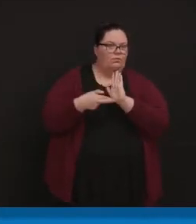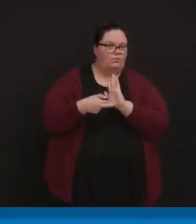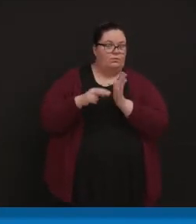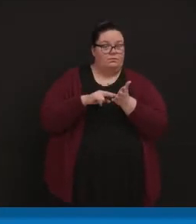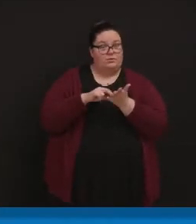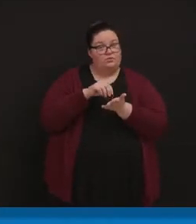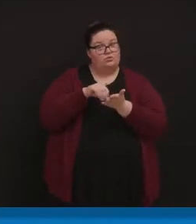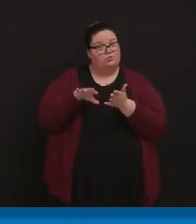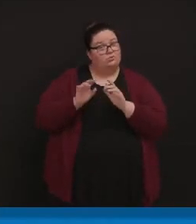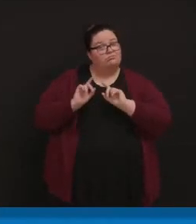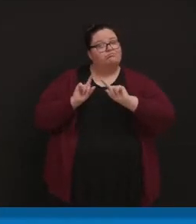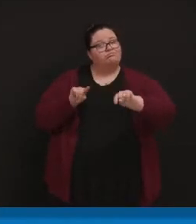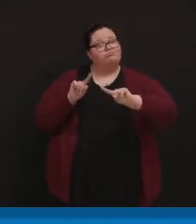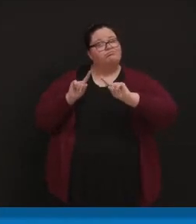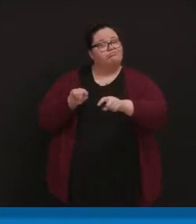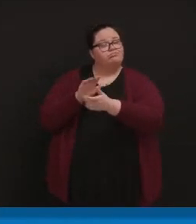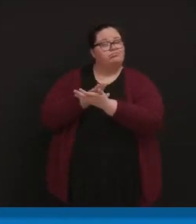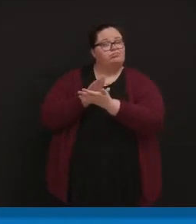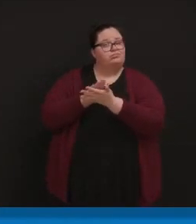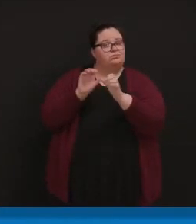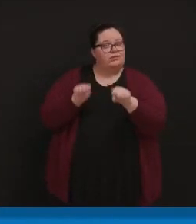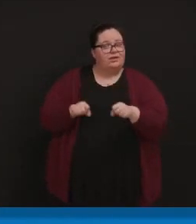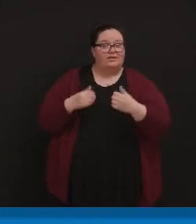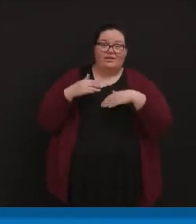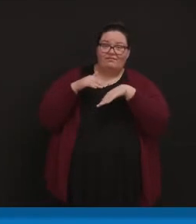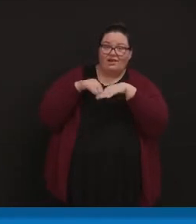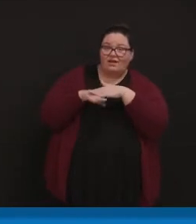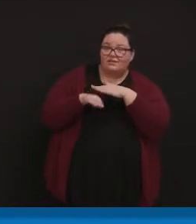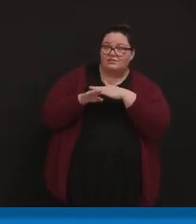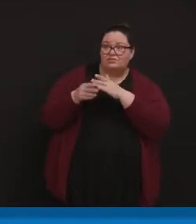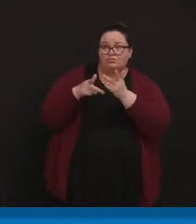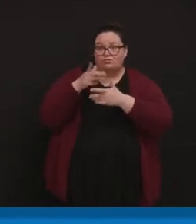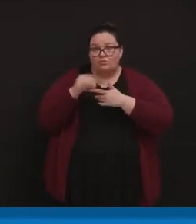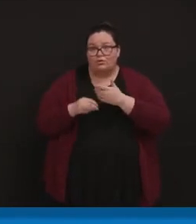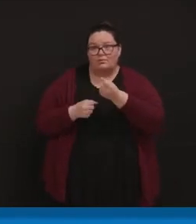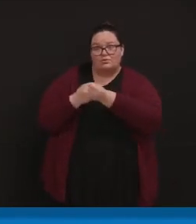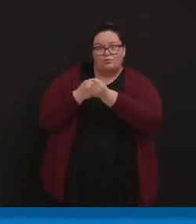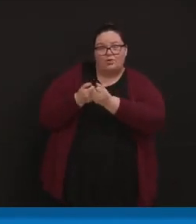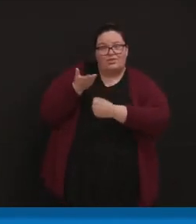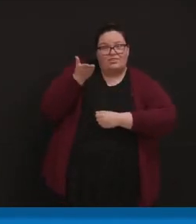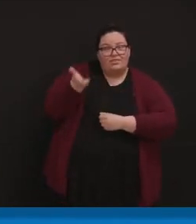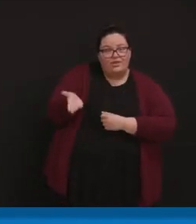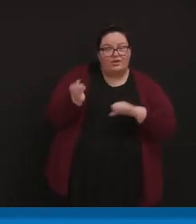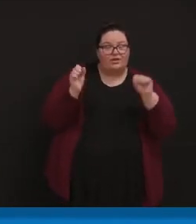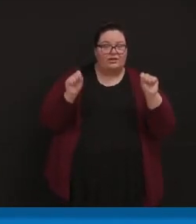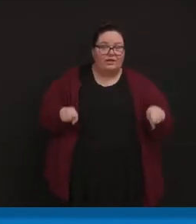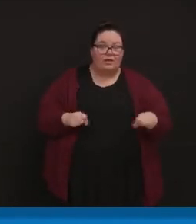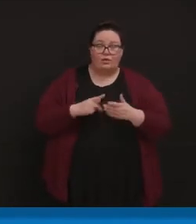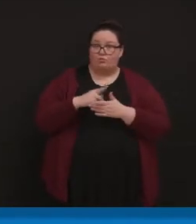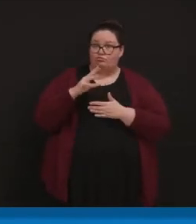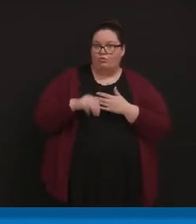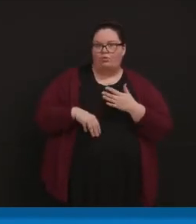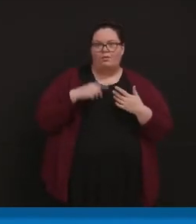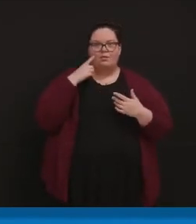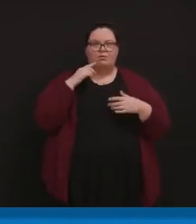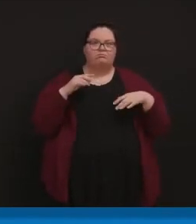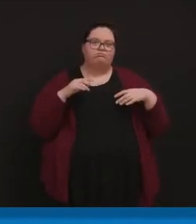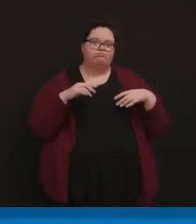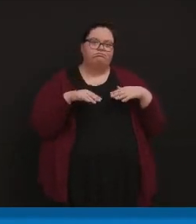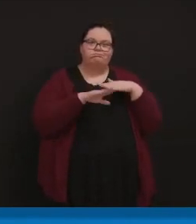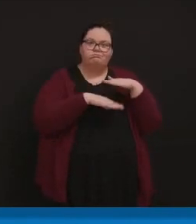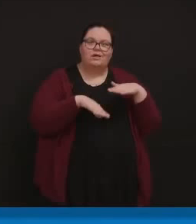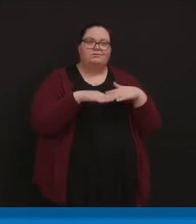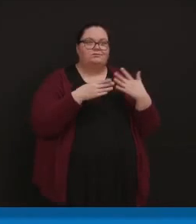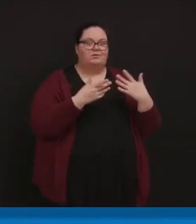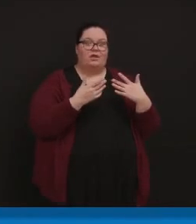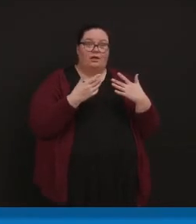school and to access the programs and supports that are offered through the education system. Programs that can be as basic as making sure that students